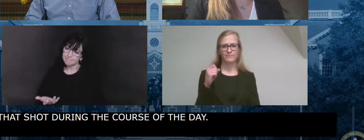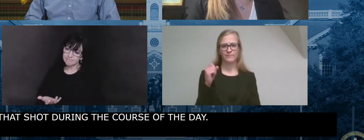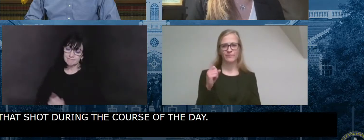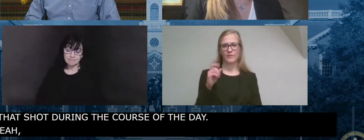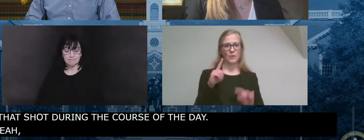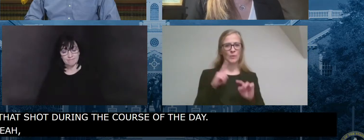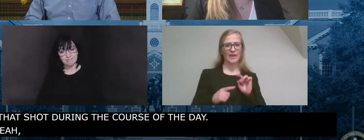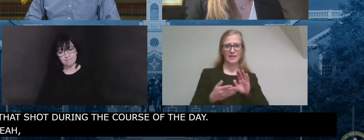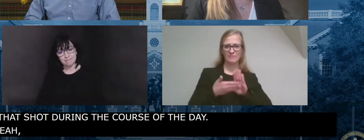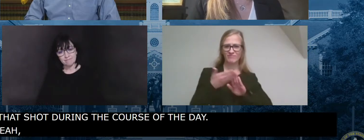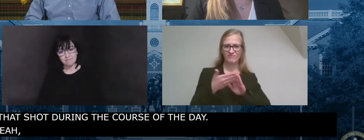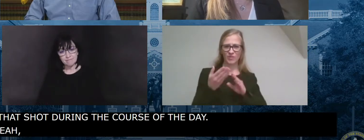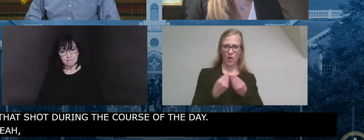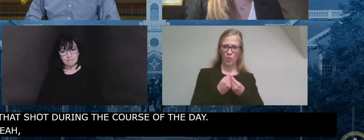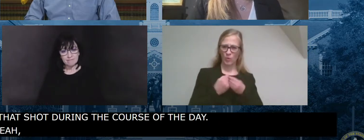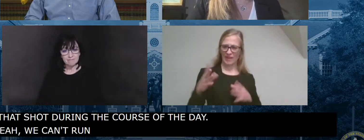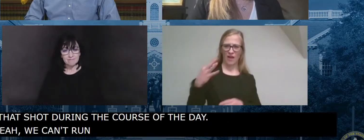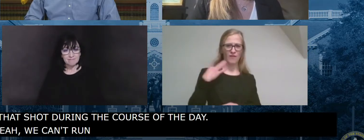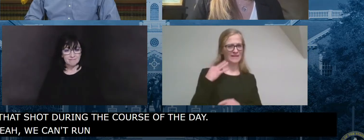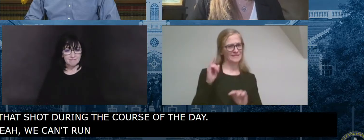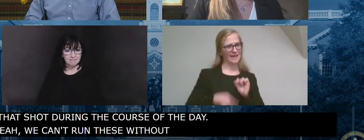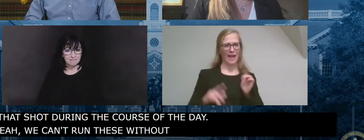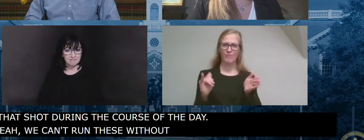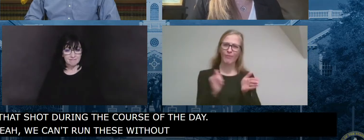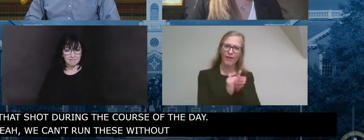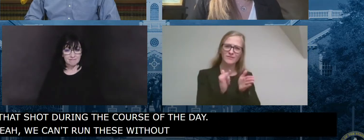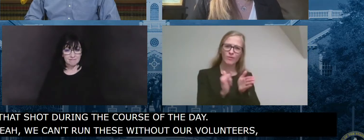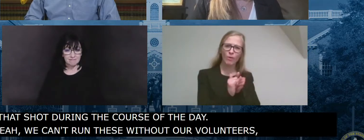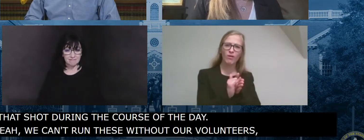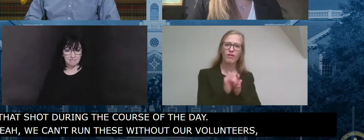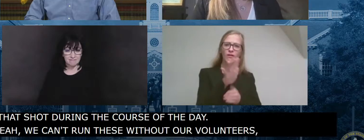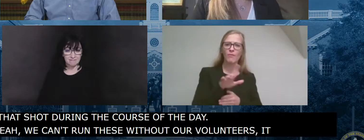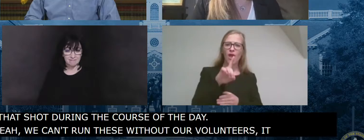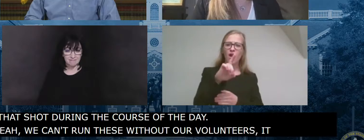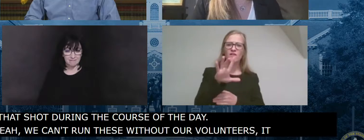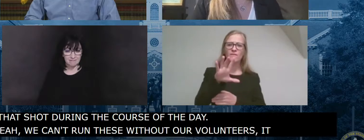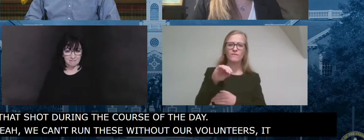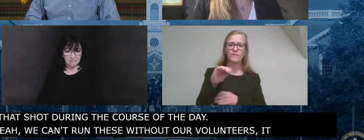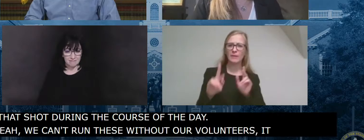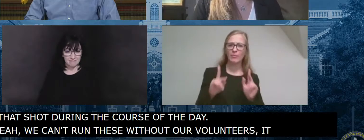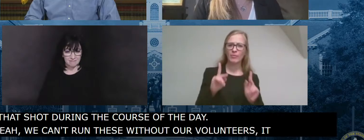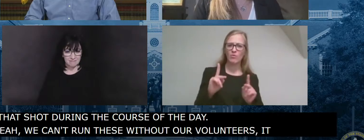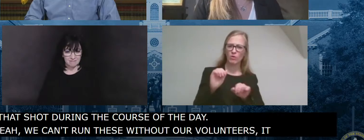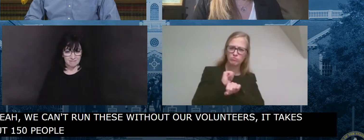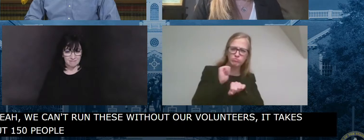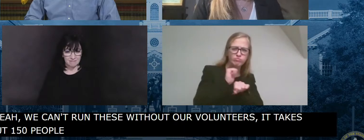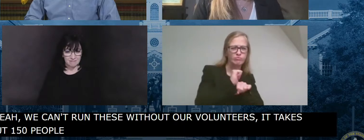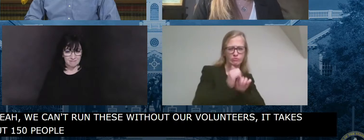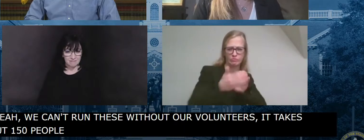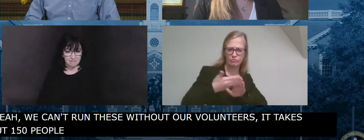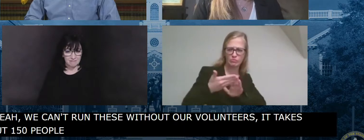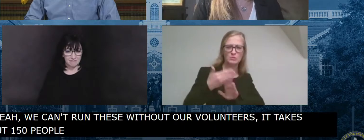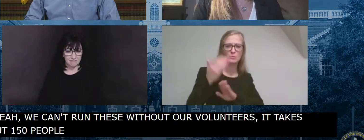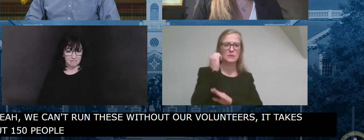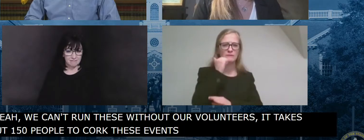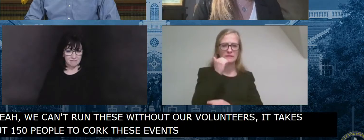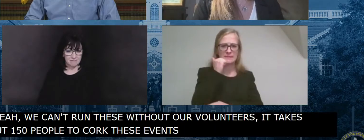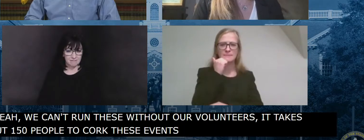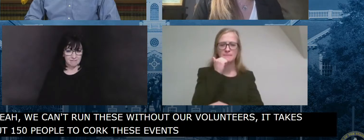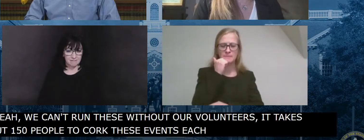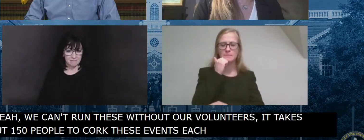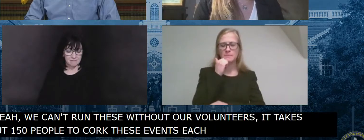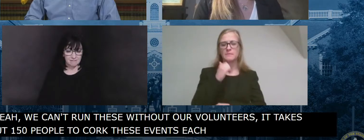these without our volunteers right now. It takes about 150 people, to work these events each day. And